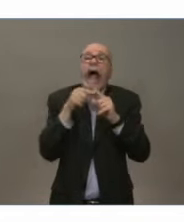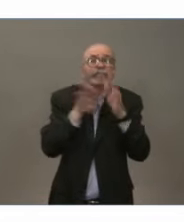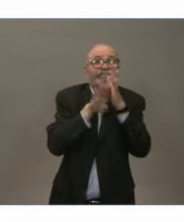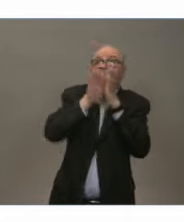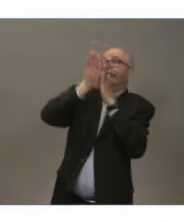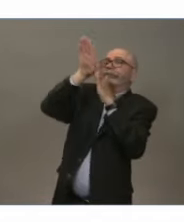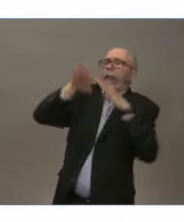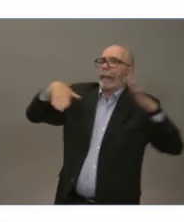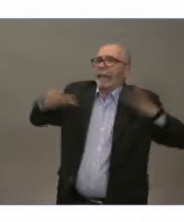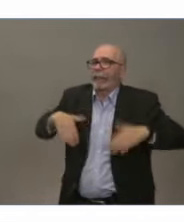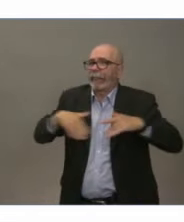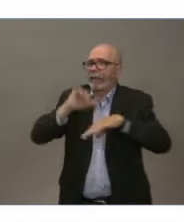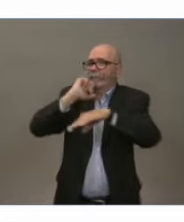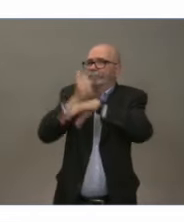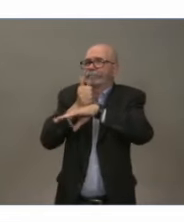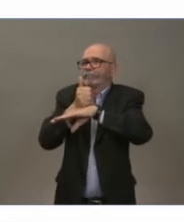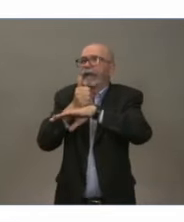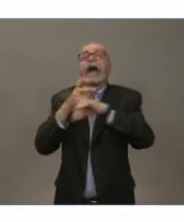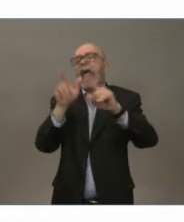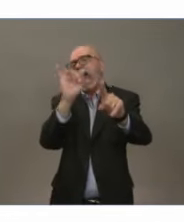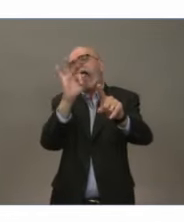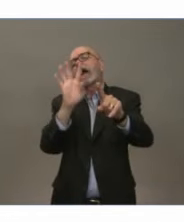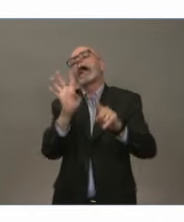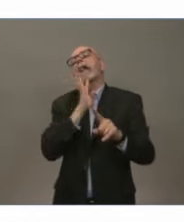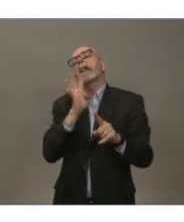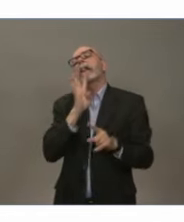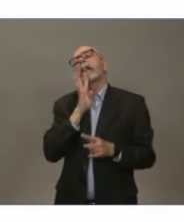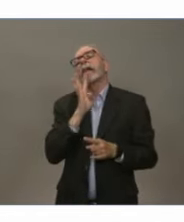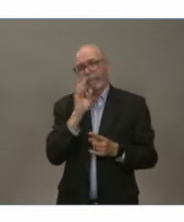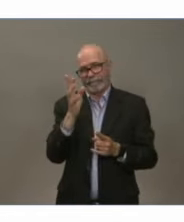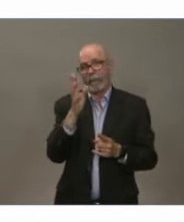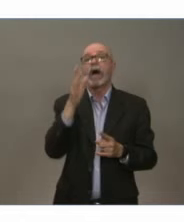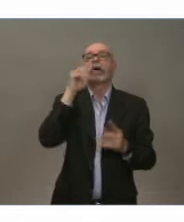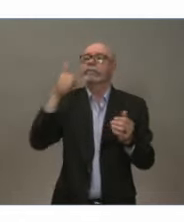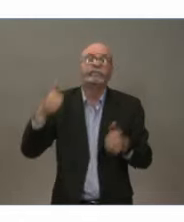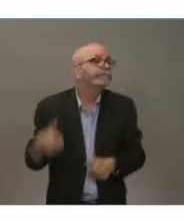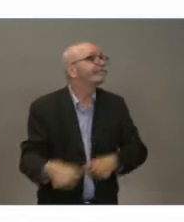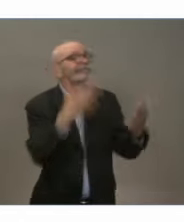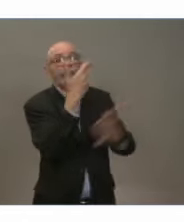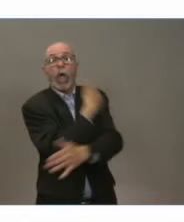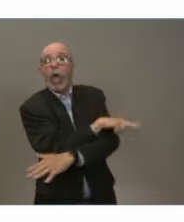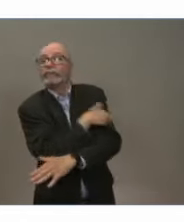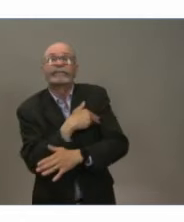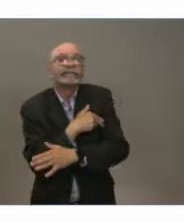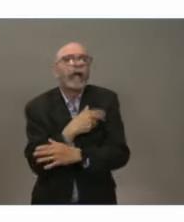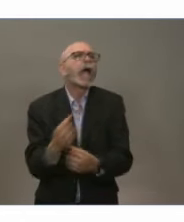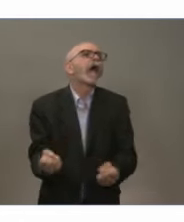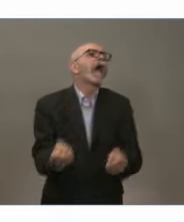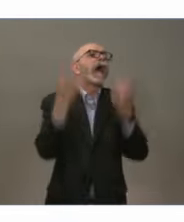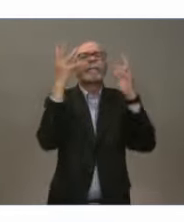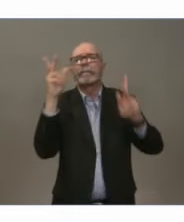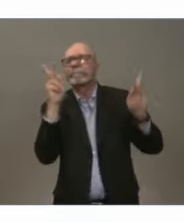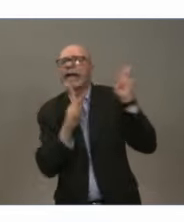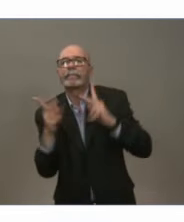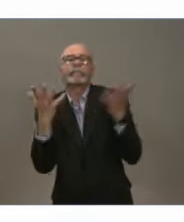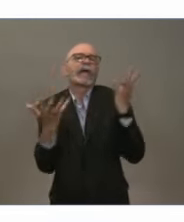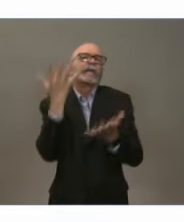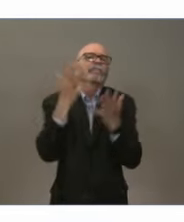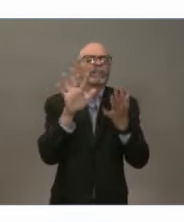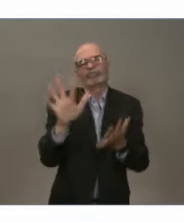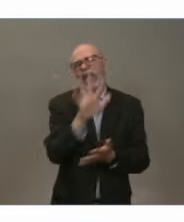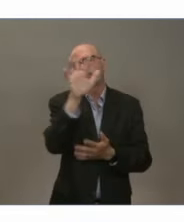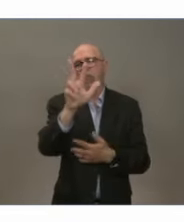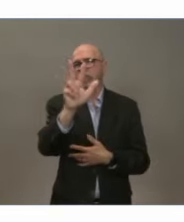the total number of hospitalizations we would have at the peak would be 35. And then about a third of